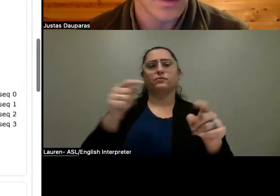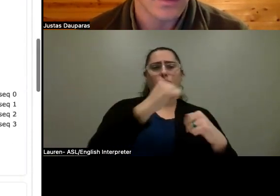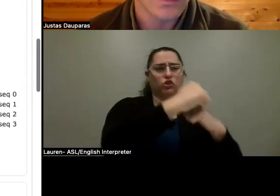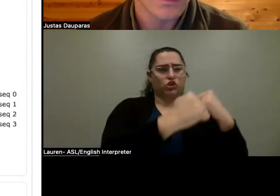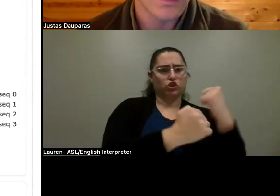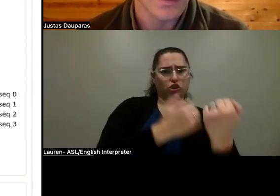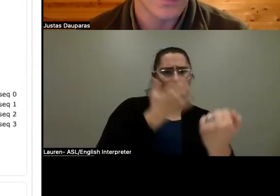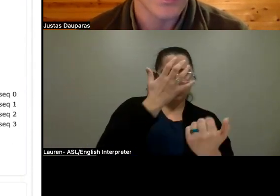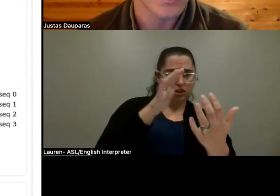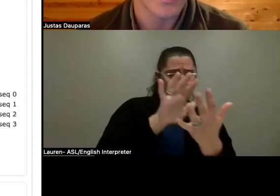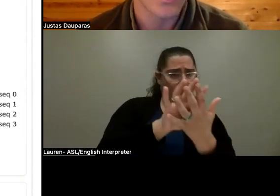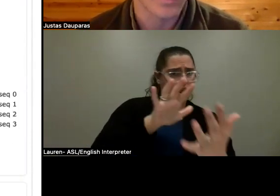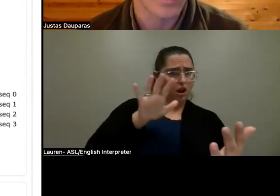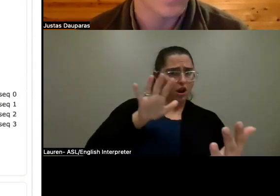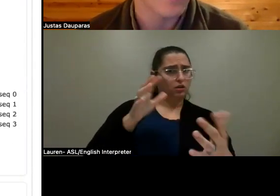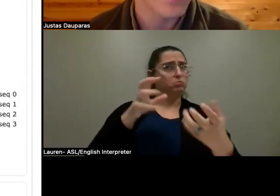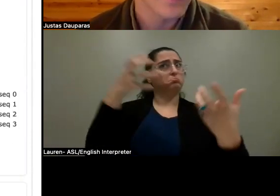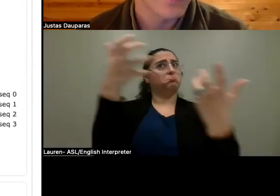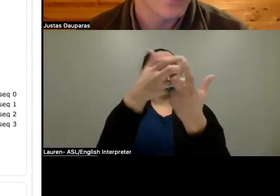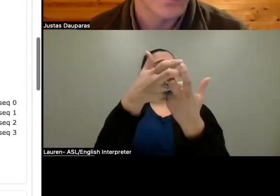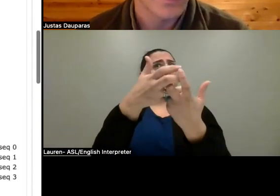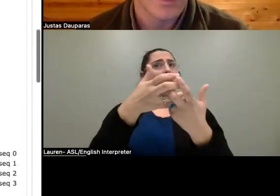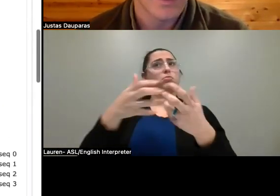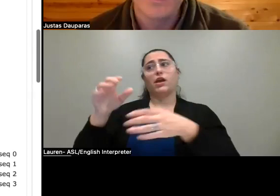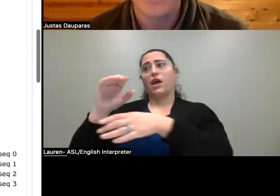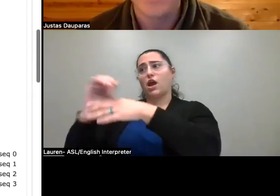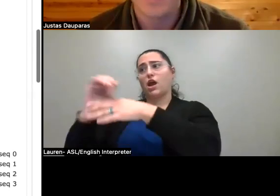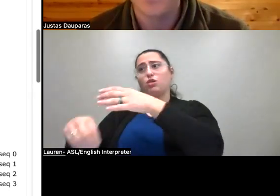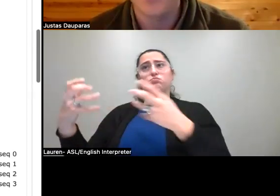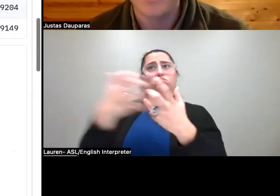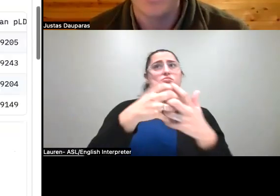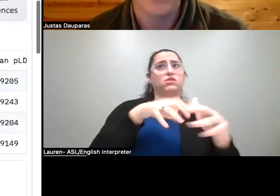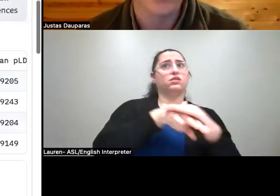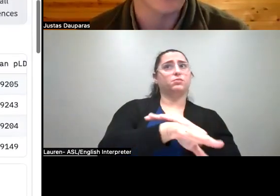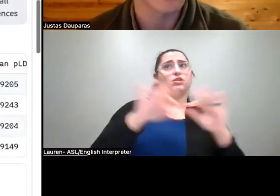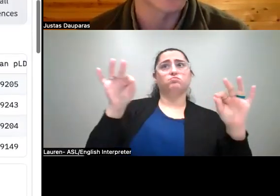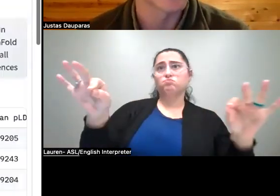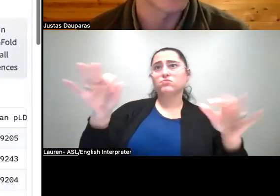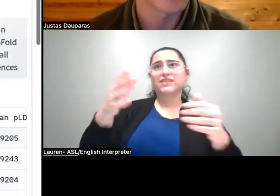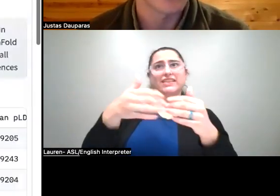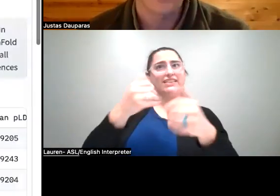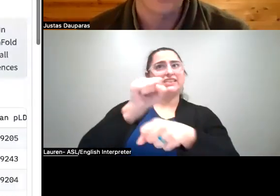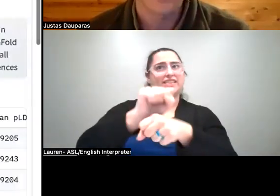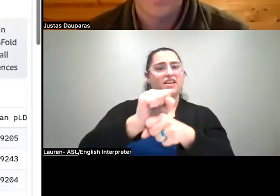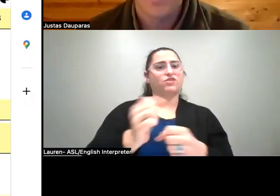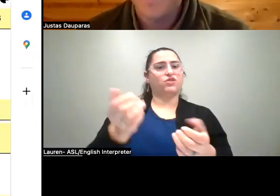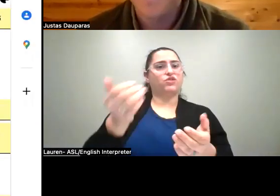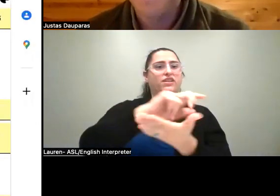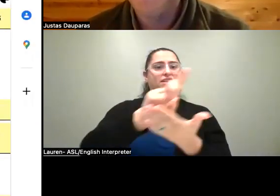quite well to the input structure that we wanted to have. So it was quite an easy task, I guess, to redesign this protein.